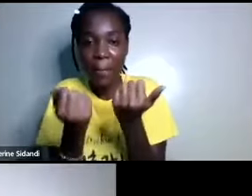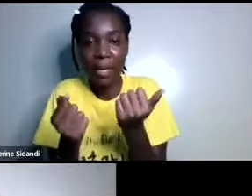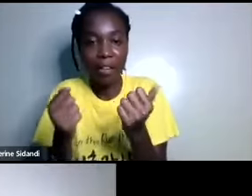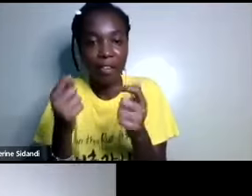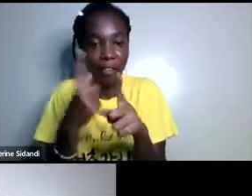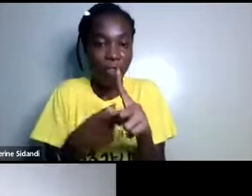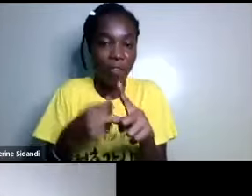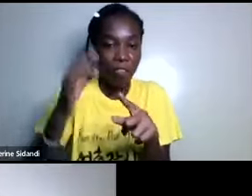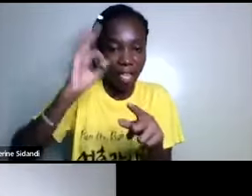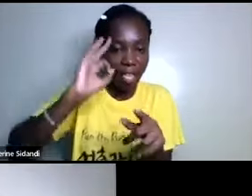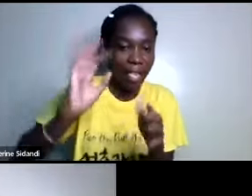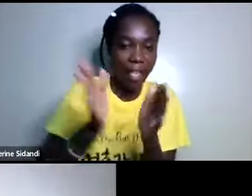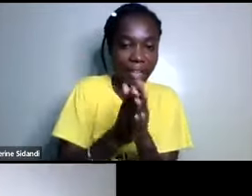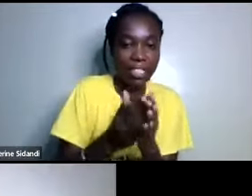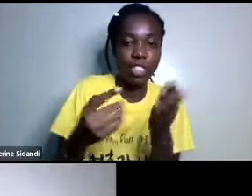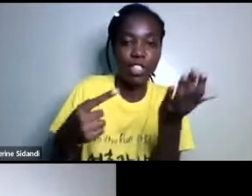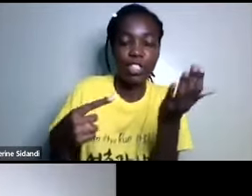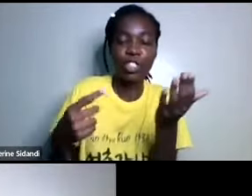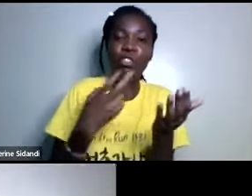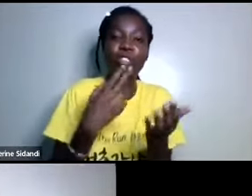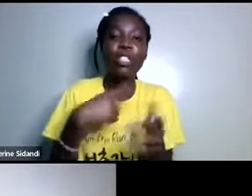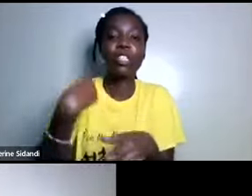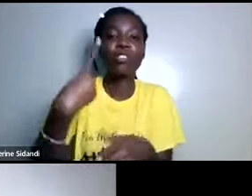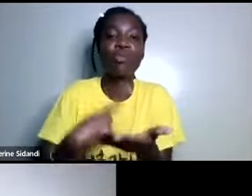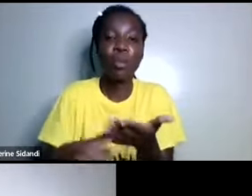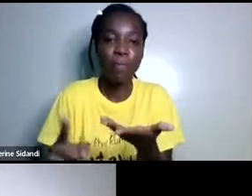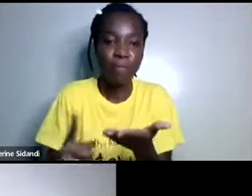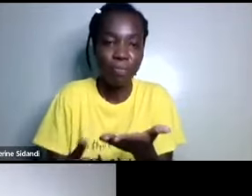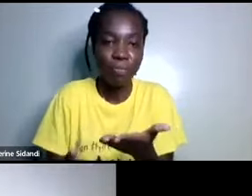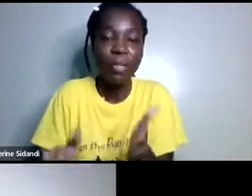week. And Atara Solutions, as